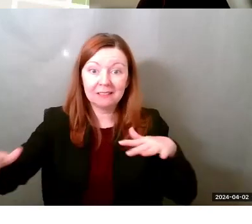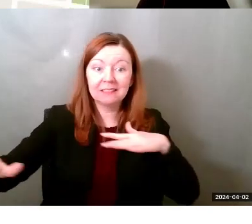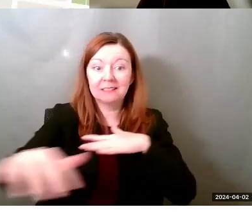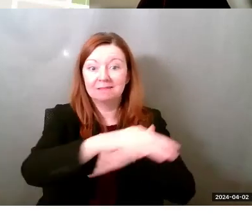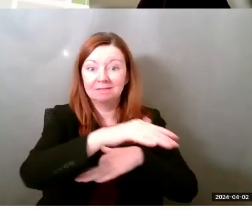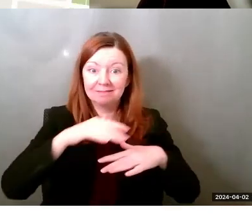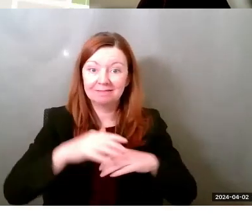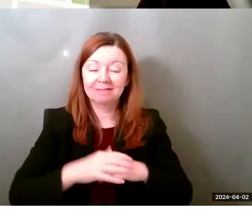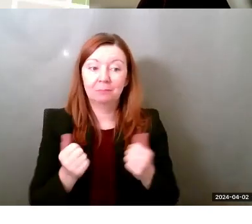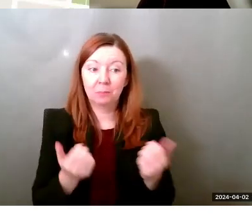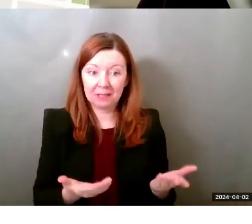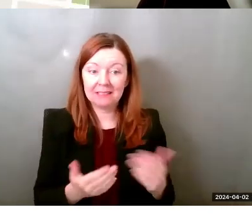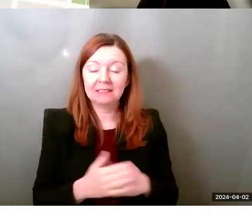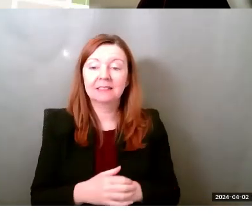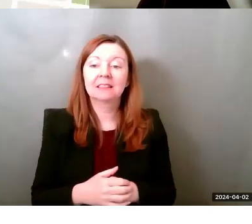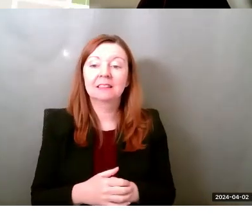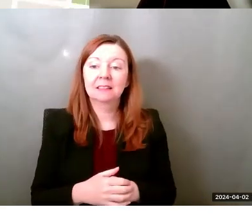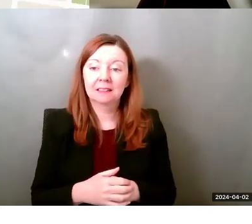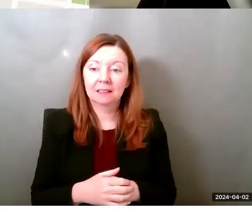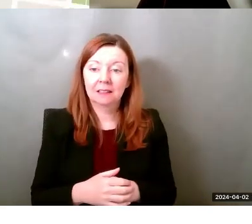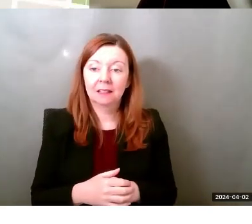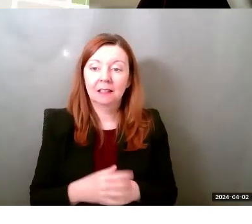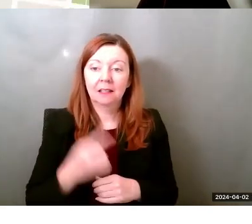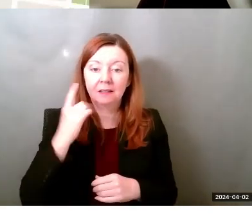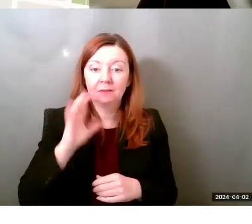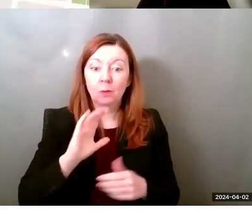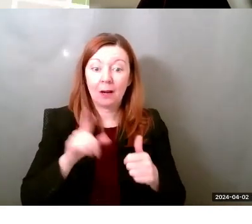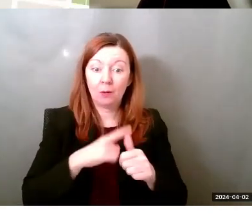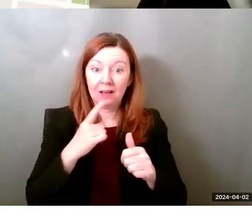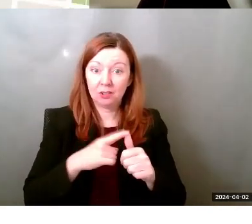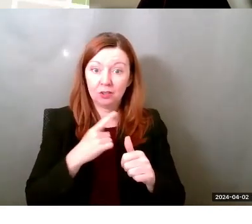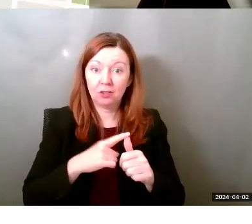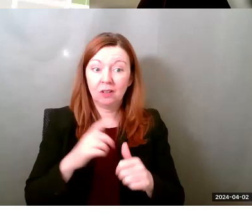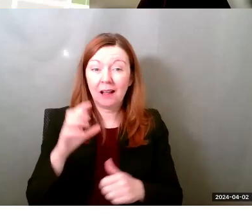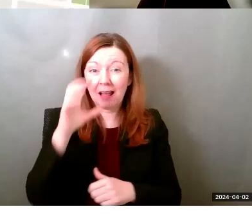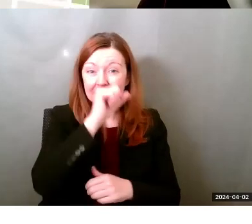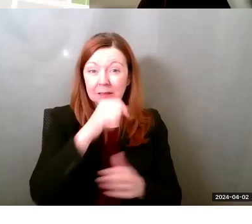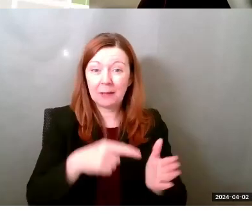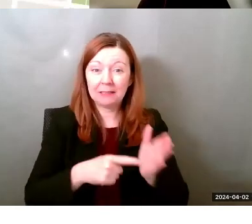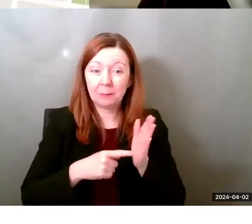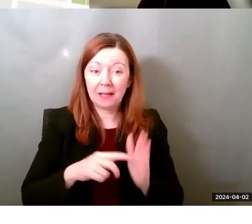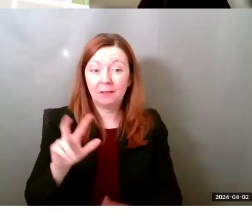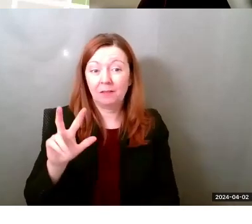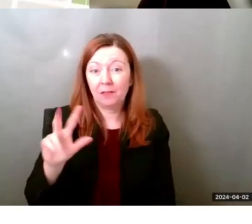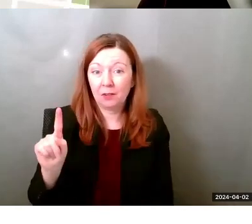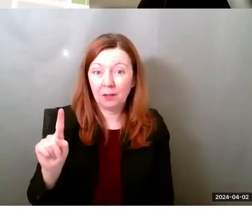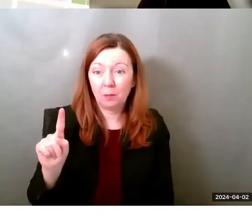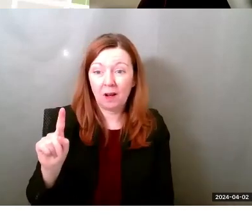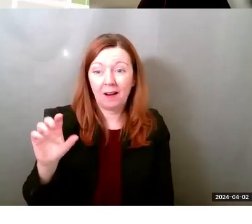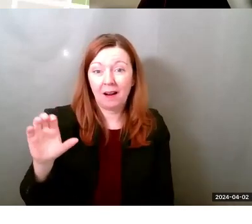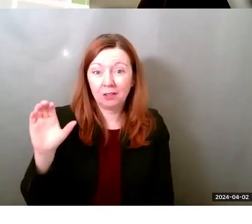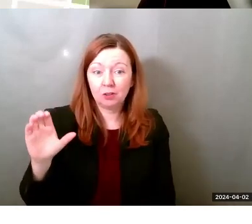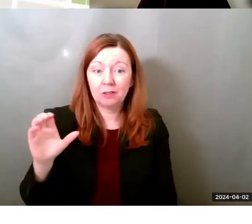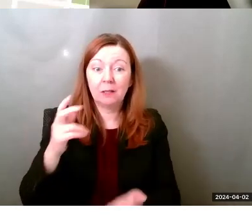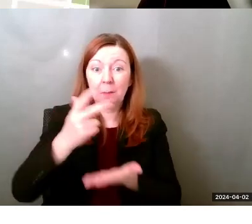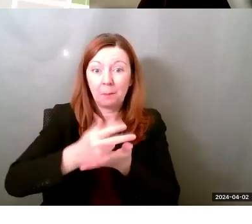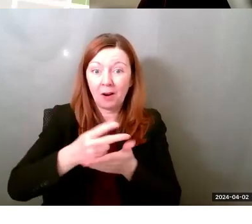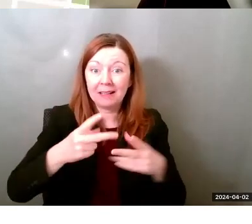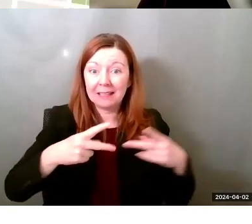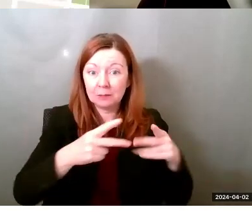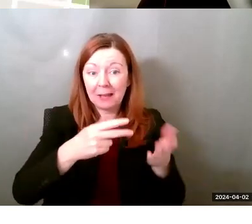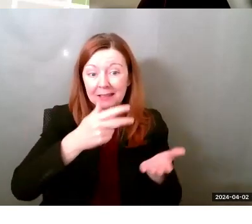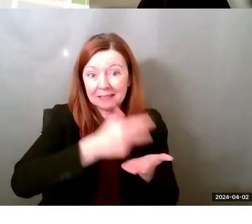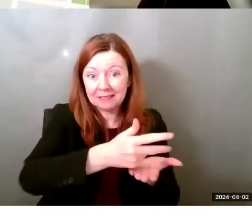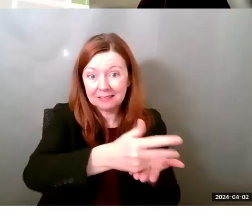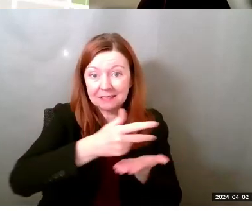are present, and for our initial estimated demand of 3,100 parking spaces,